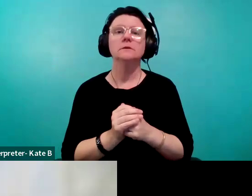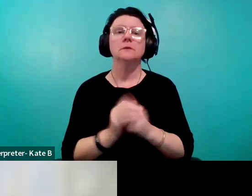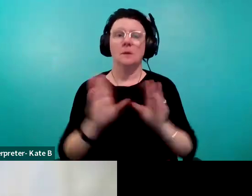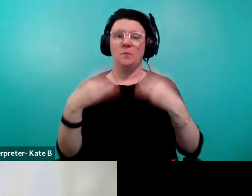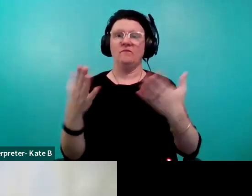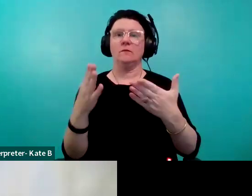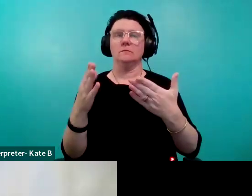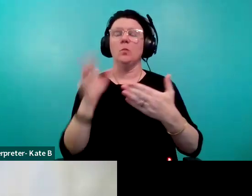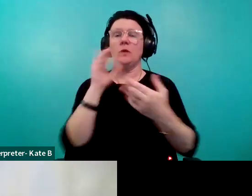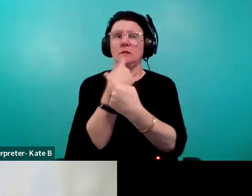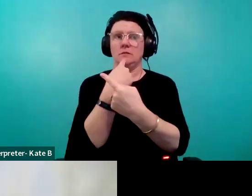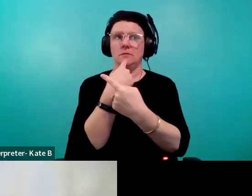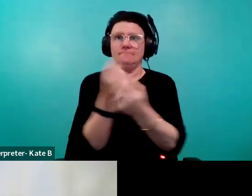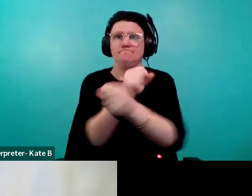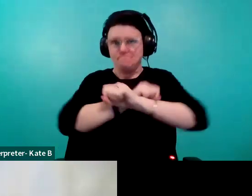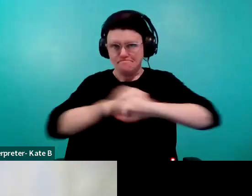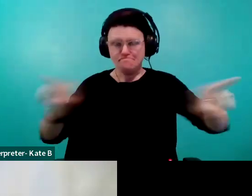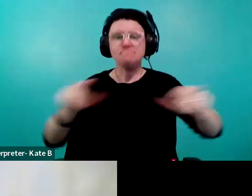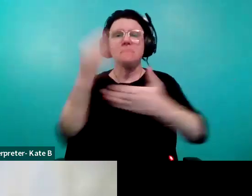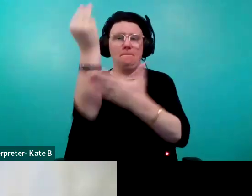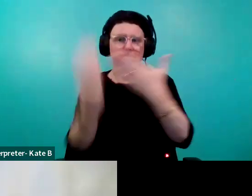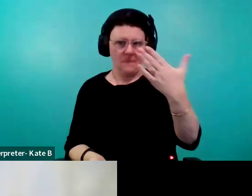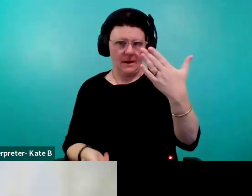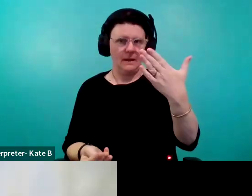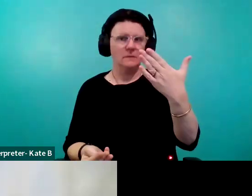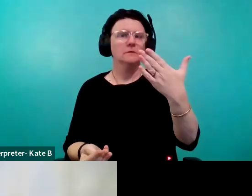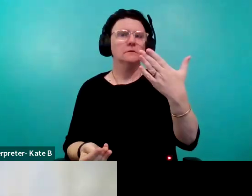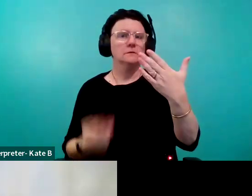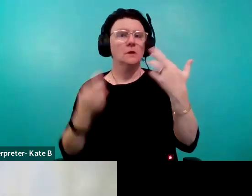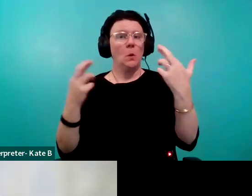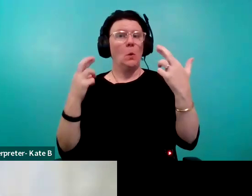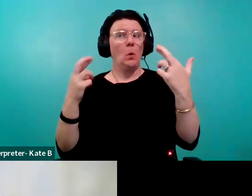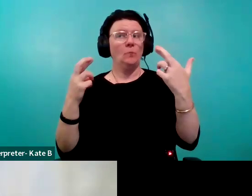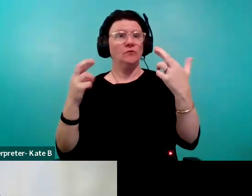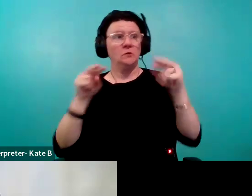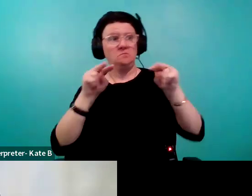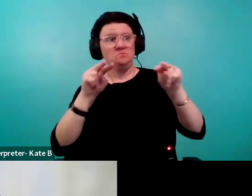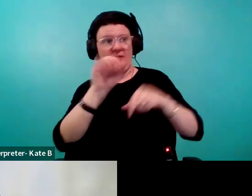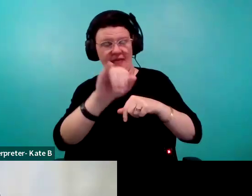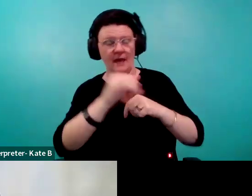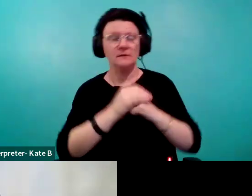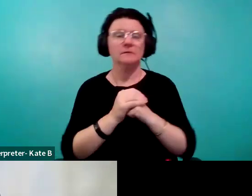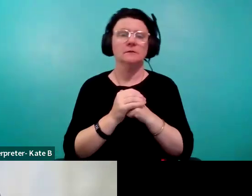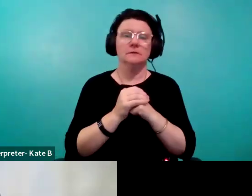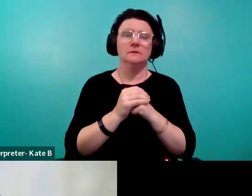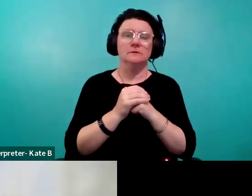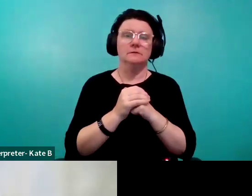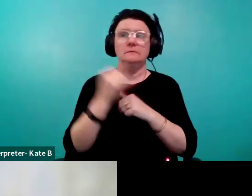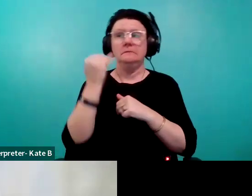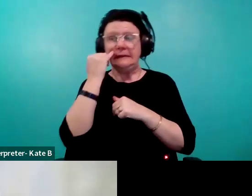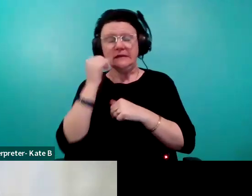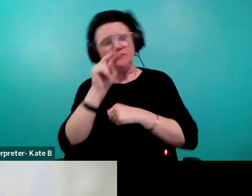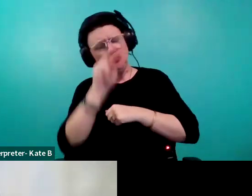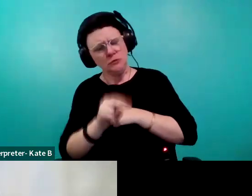every Monday. We'll provide a bill of the week and an analysis. So I hope you'll be looking forward to that and helping us with any feedback